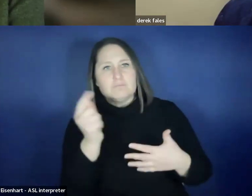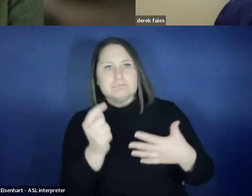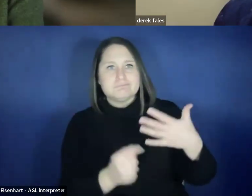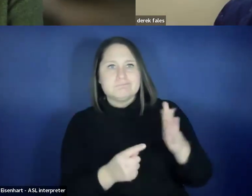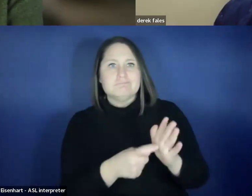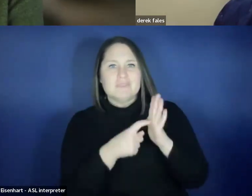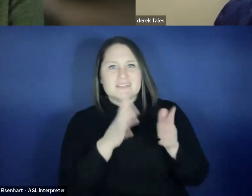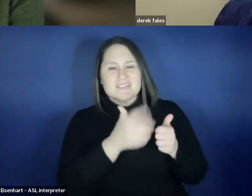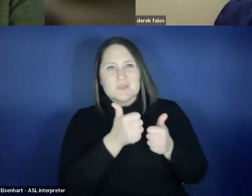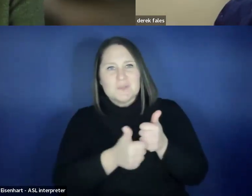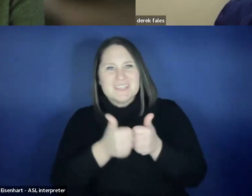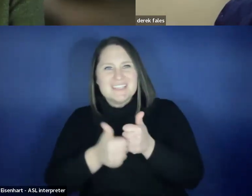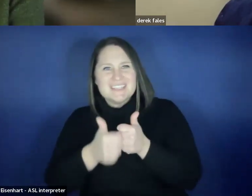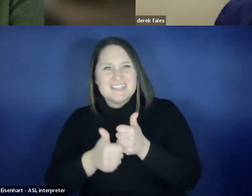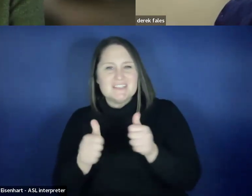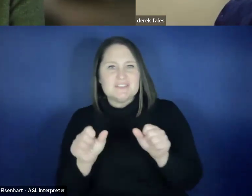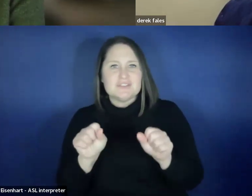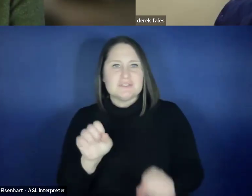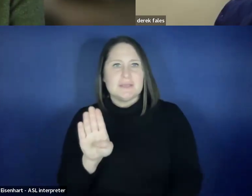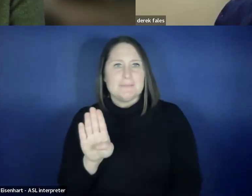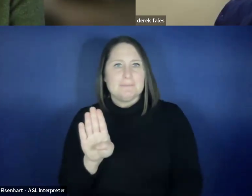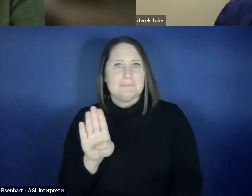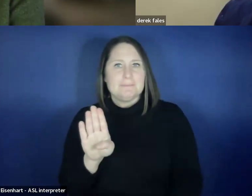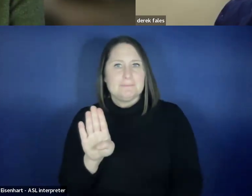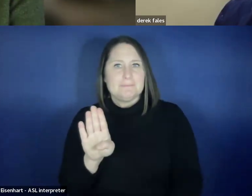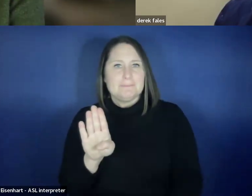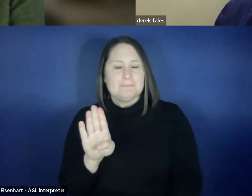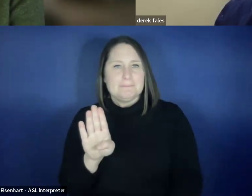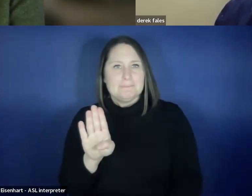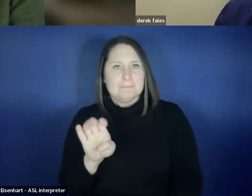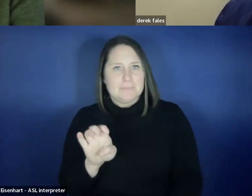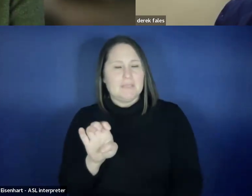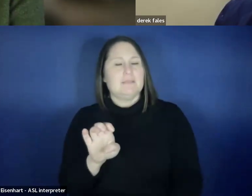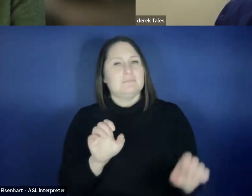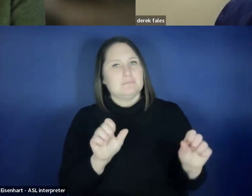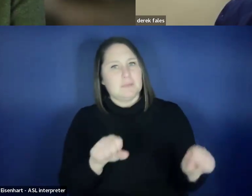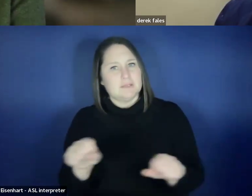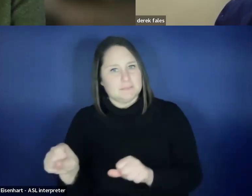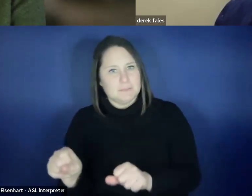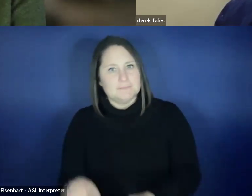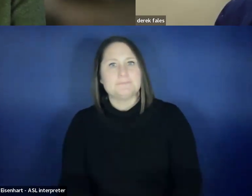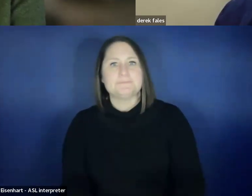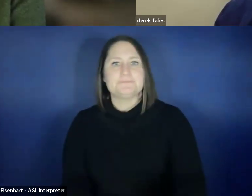so each one could be variable. Great.